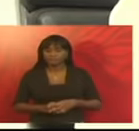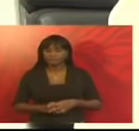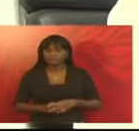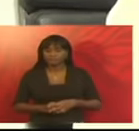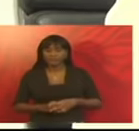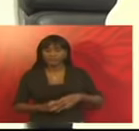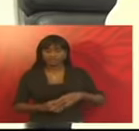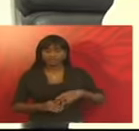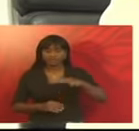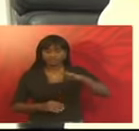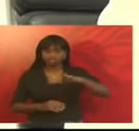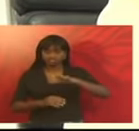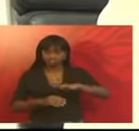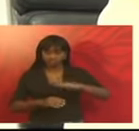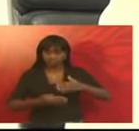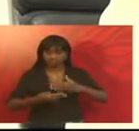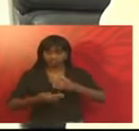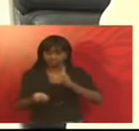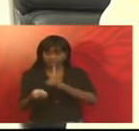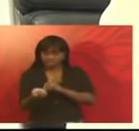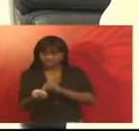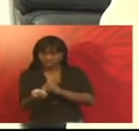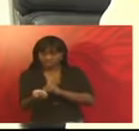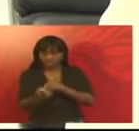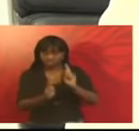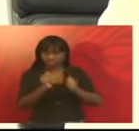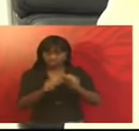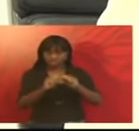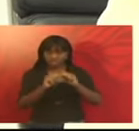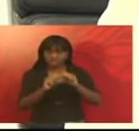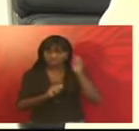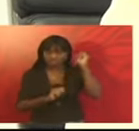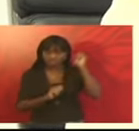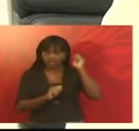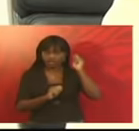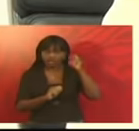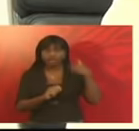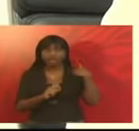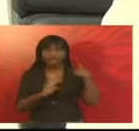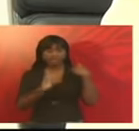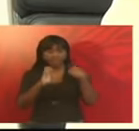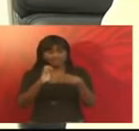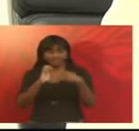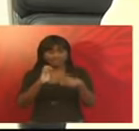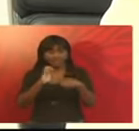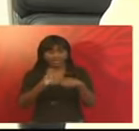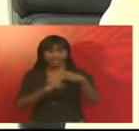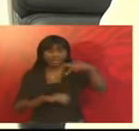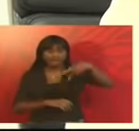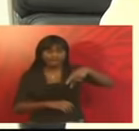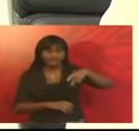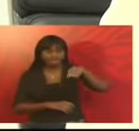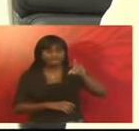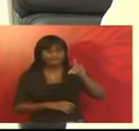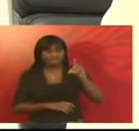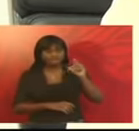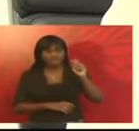Society of Trinidad and Tobago. We are present via email at